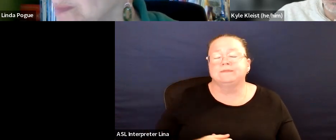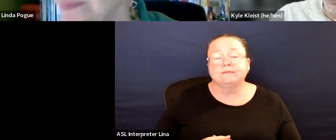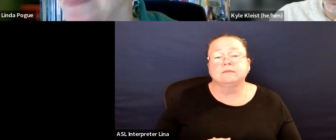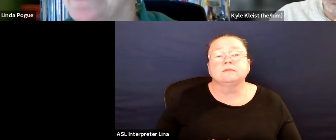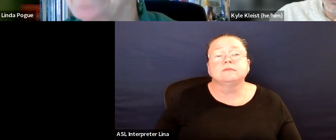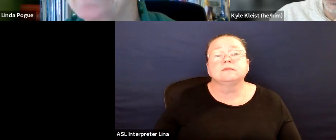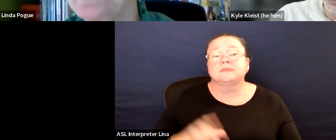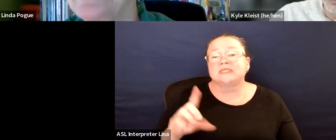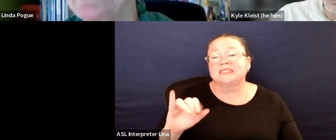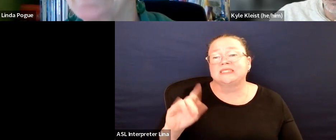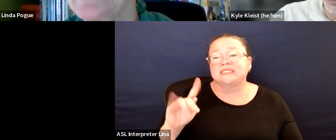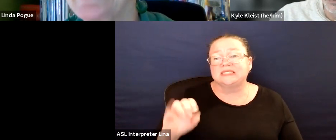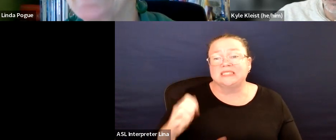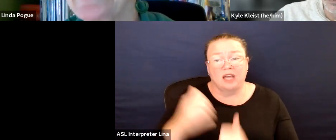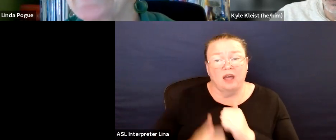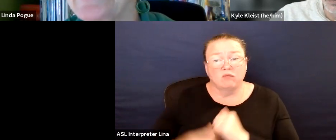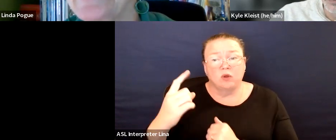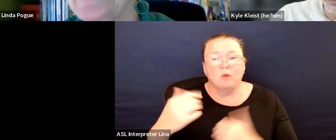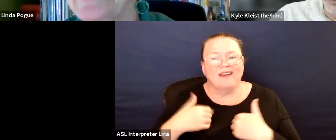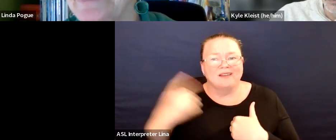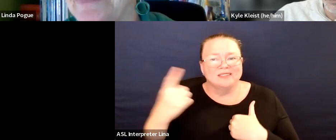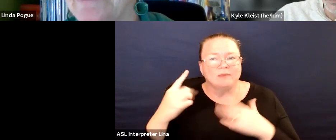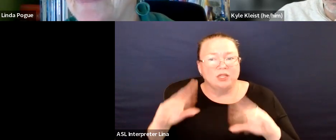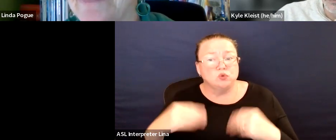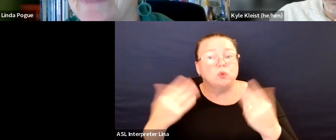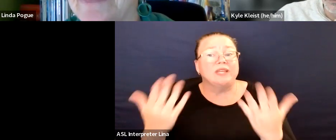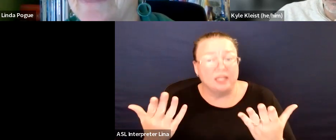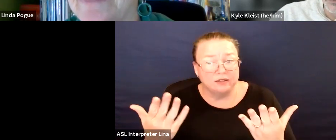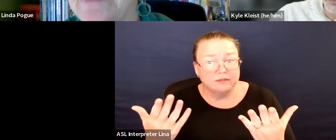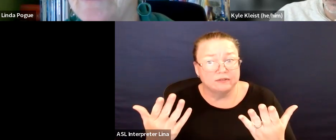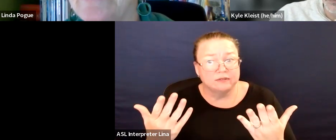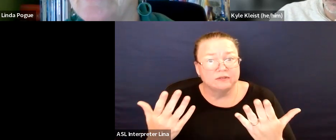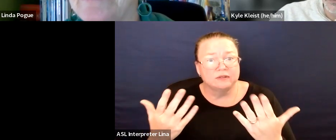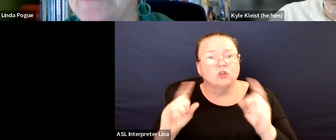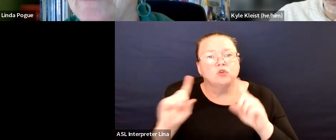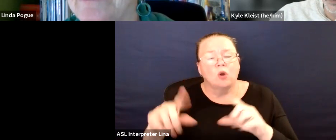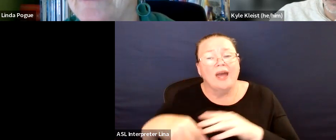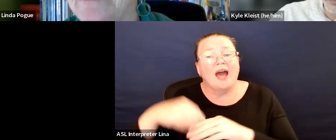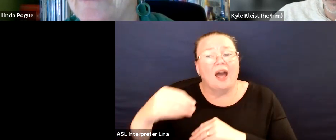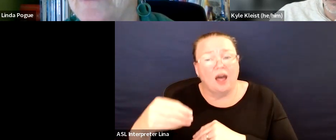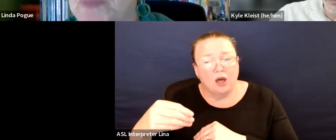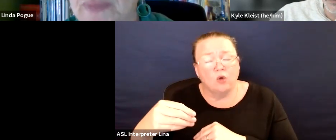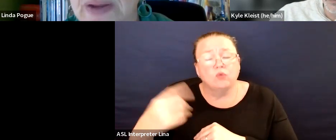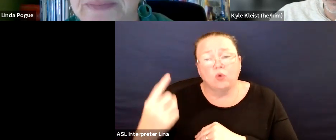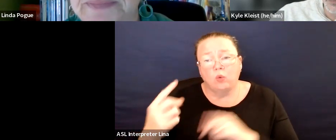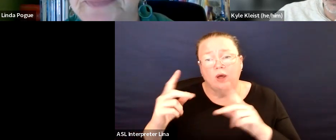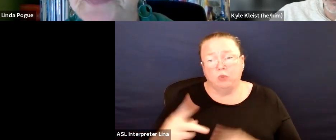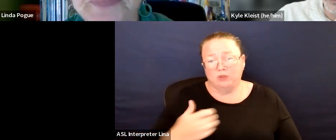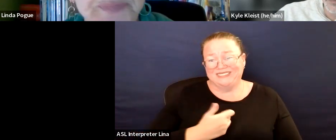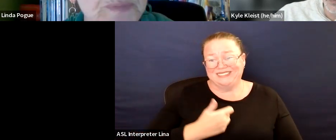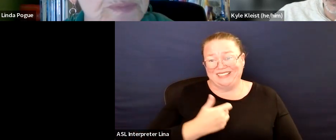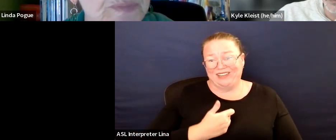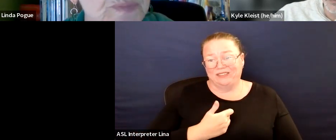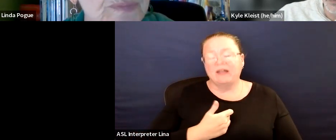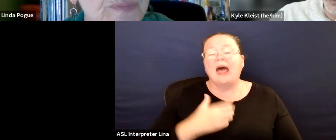we have Vicky. Everyone has something to give, and getting out of oneself